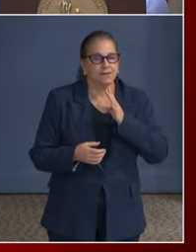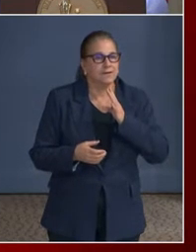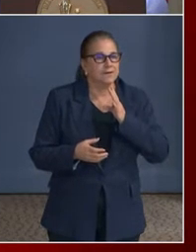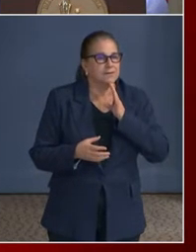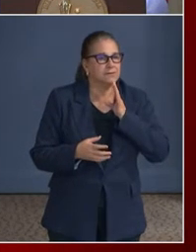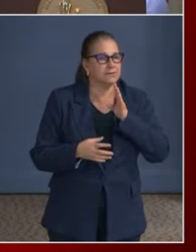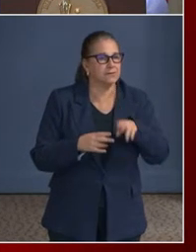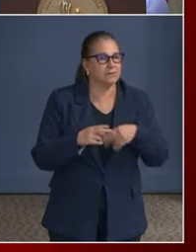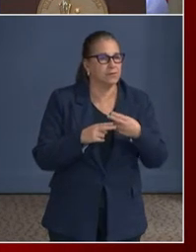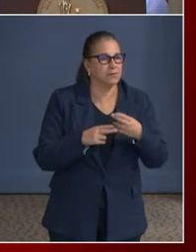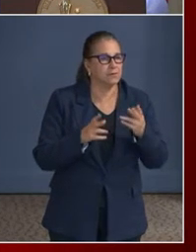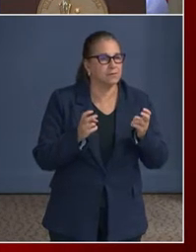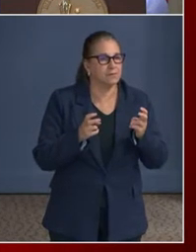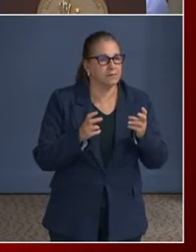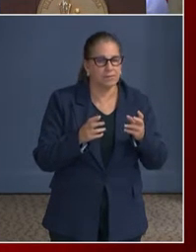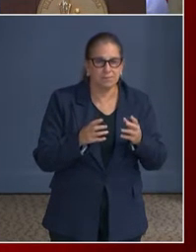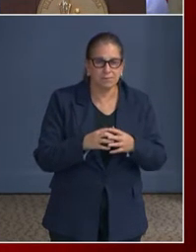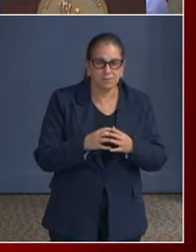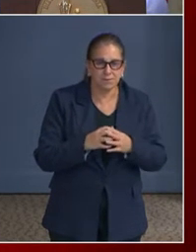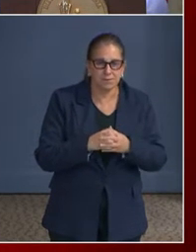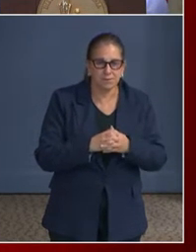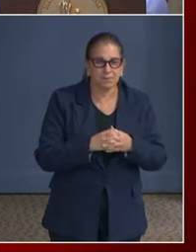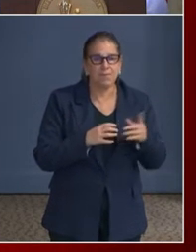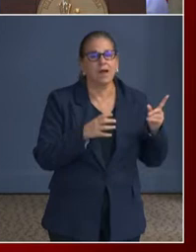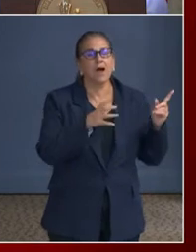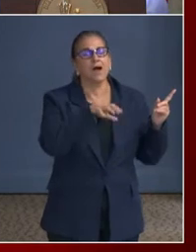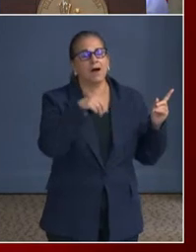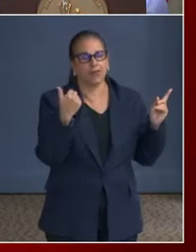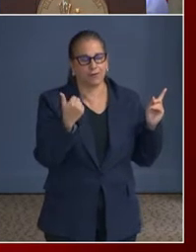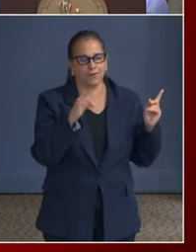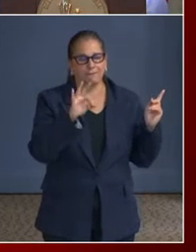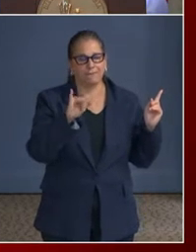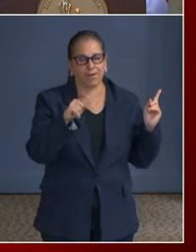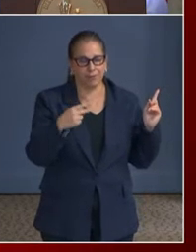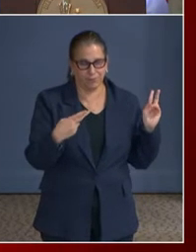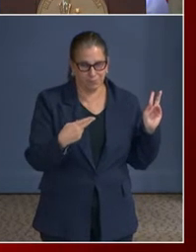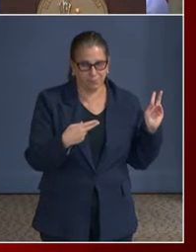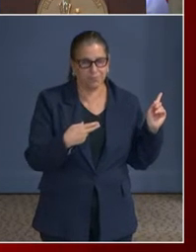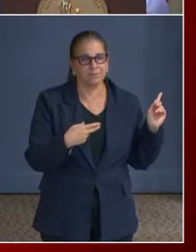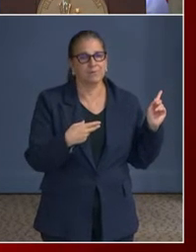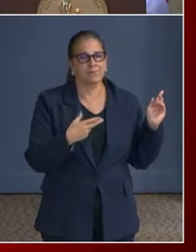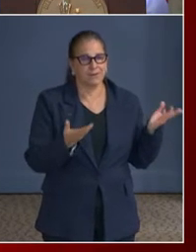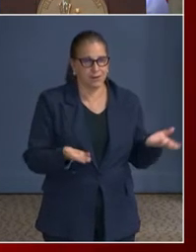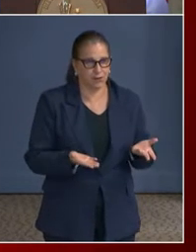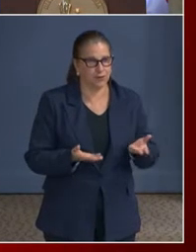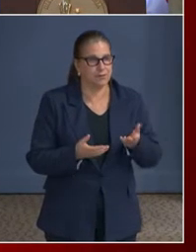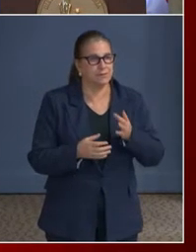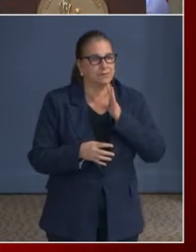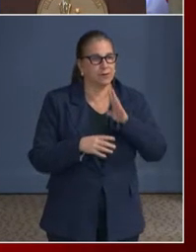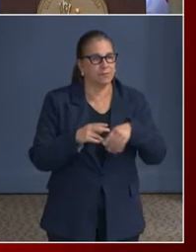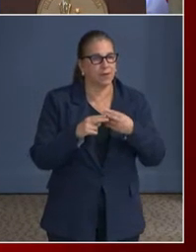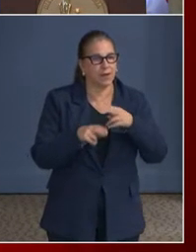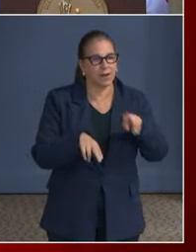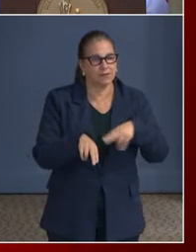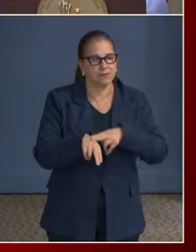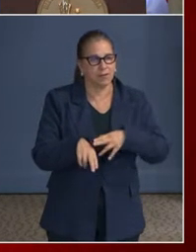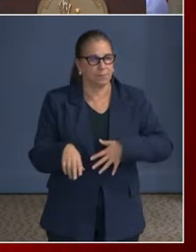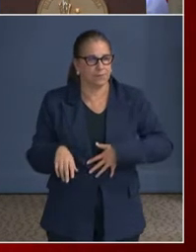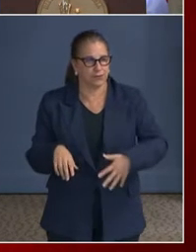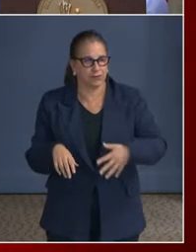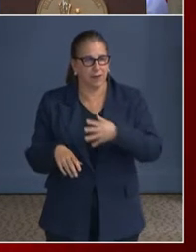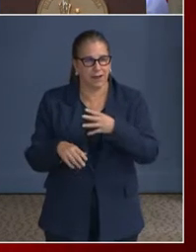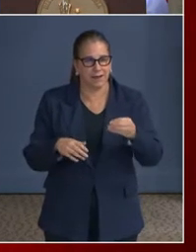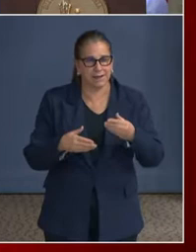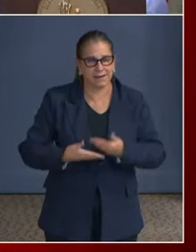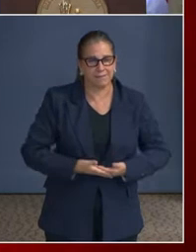annual Maternal and Infant Health Summit, which kicks off tomorrow. This will be a virtual summit